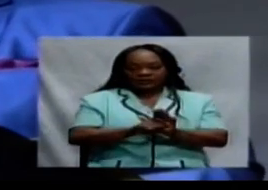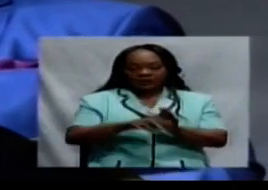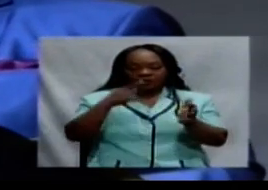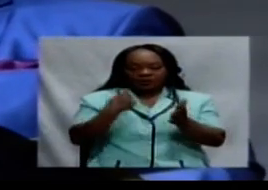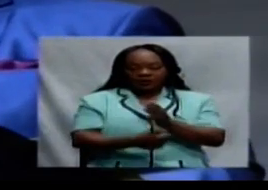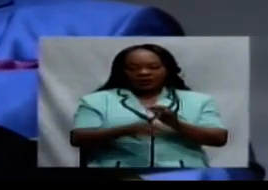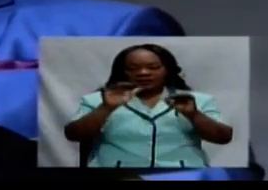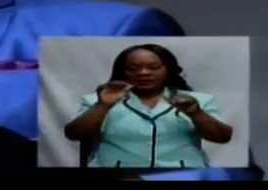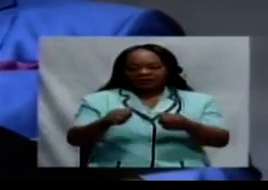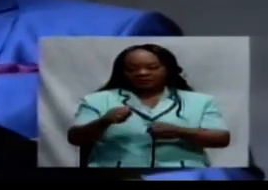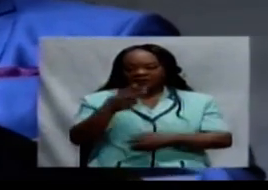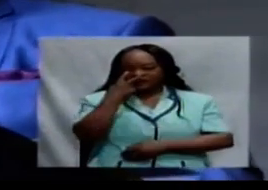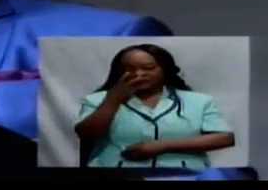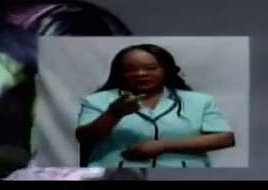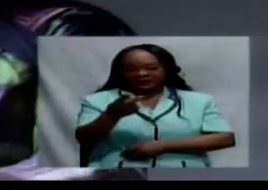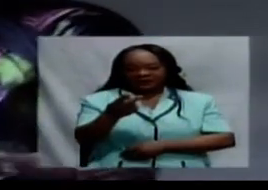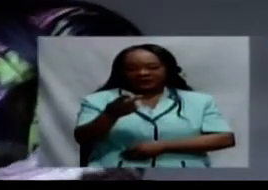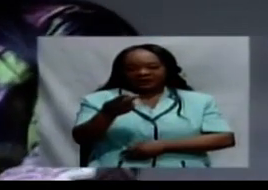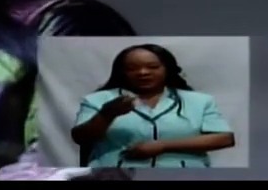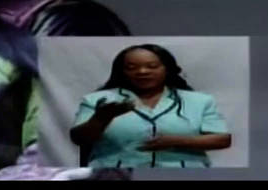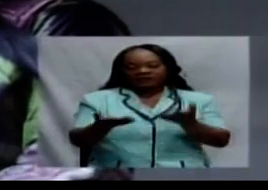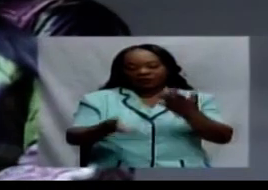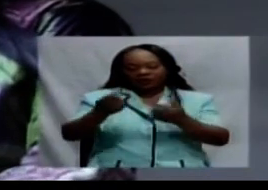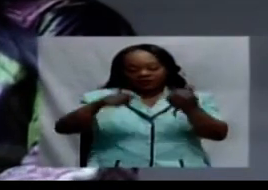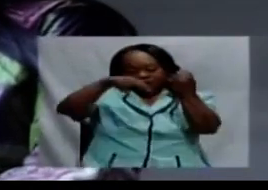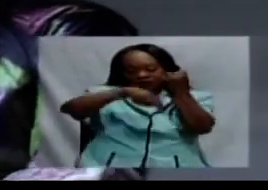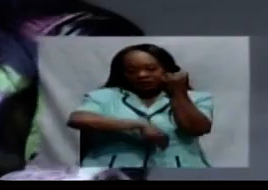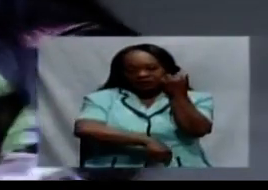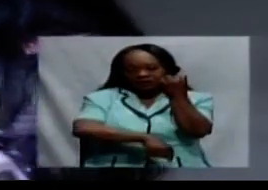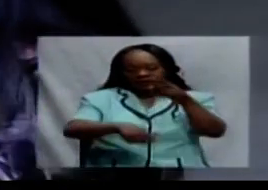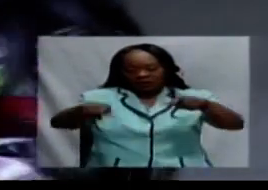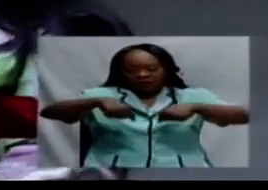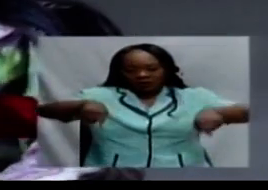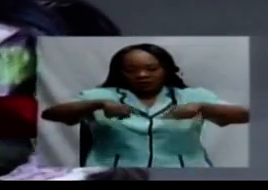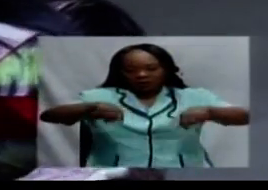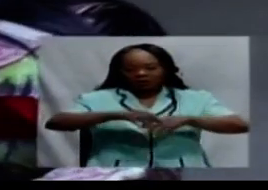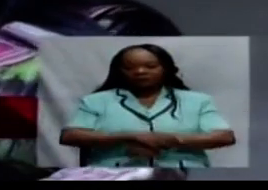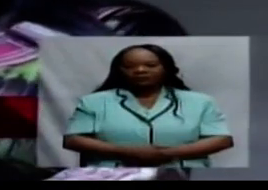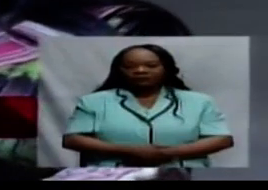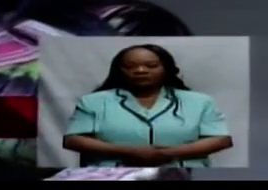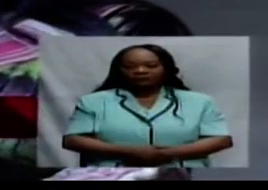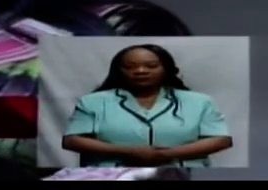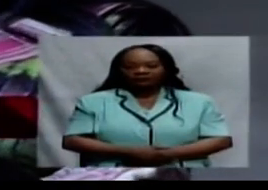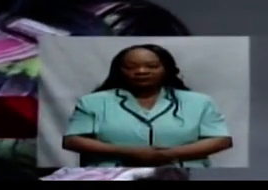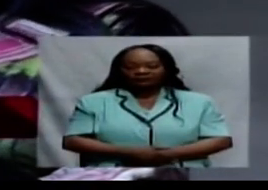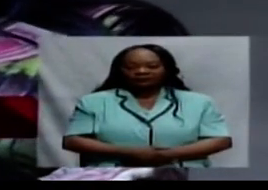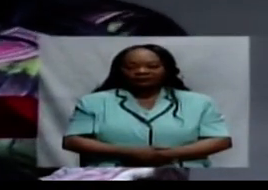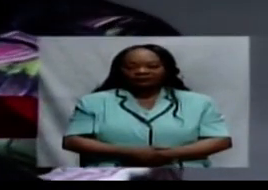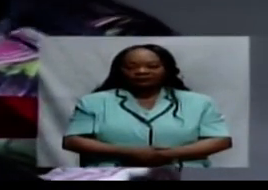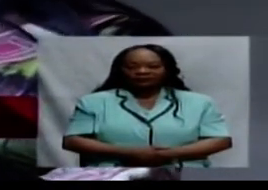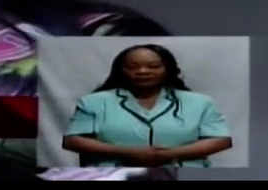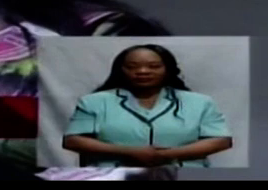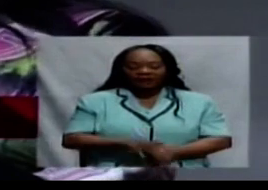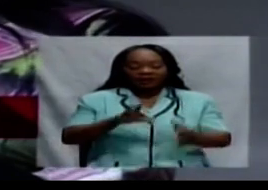be obtained locally. And here we are today, looking at yet another invention of